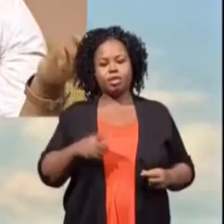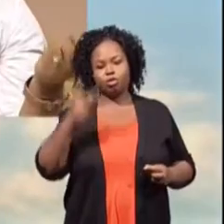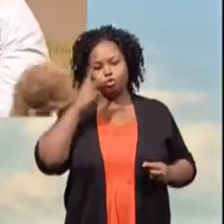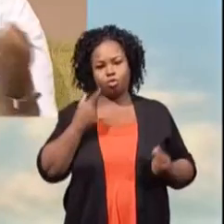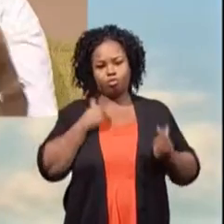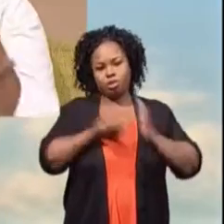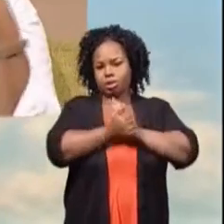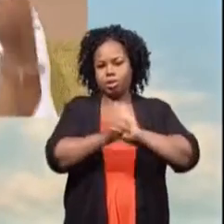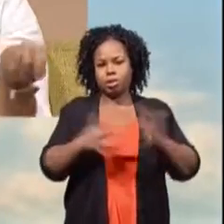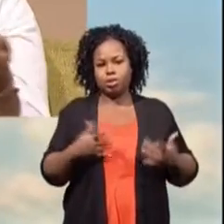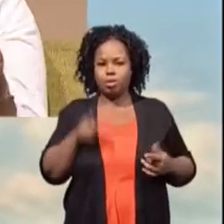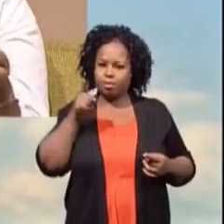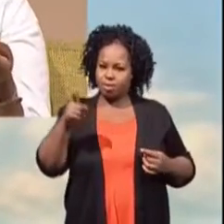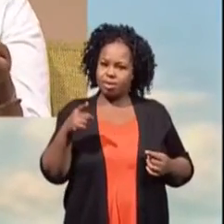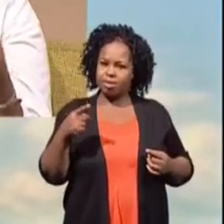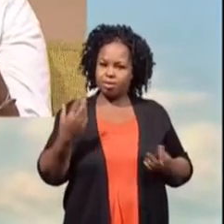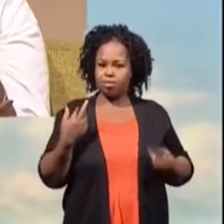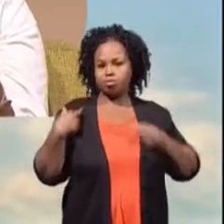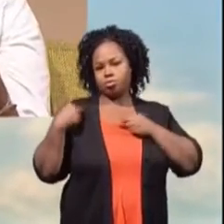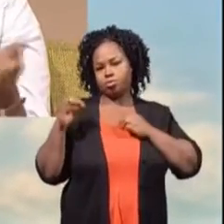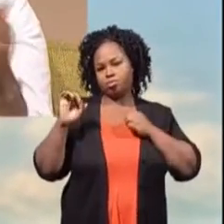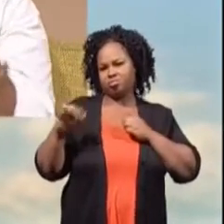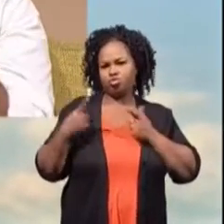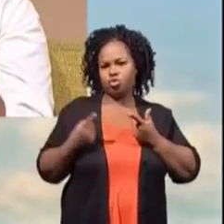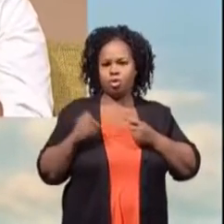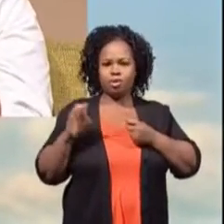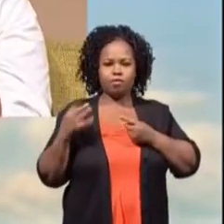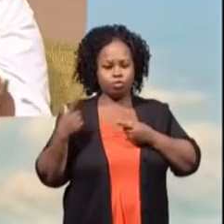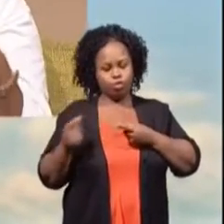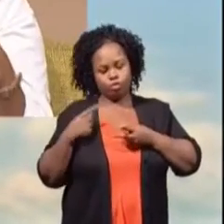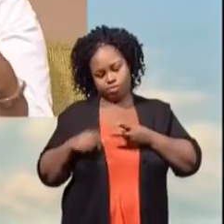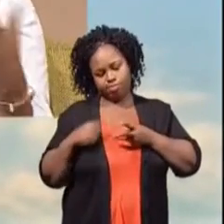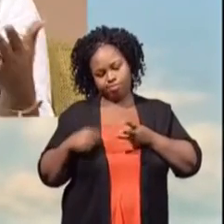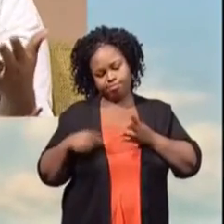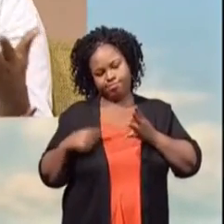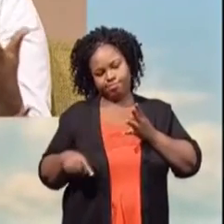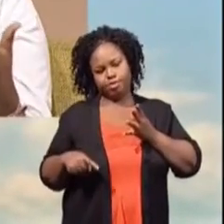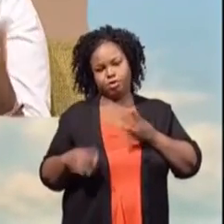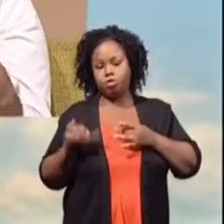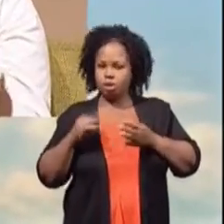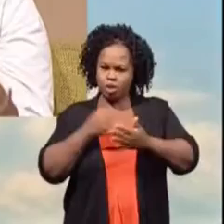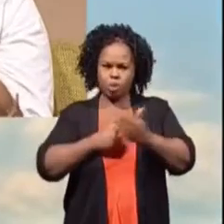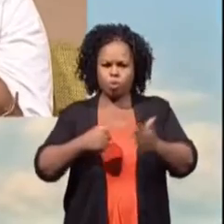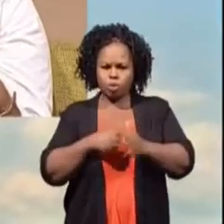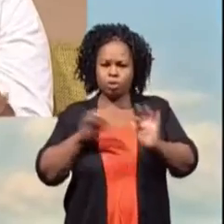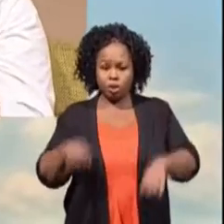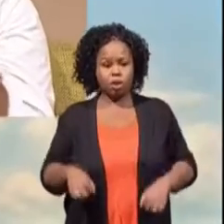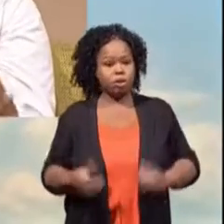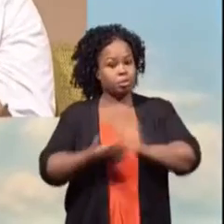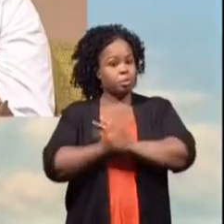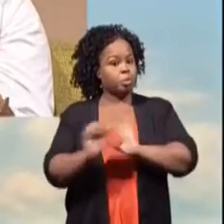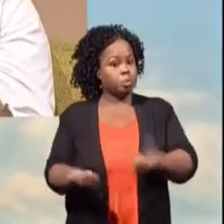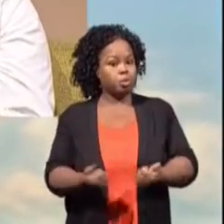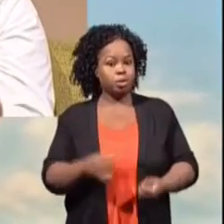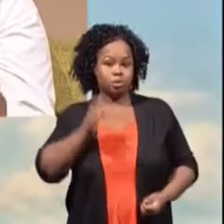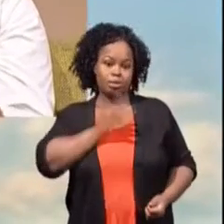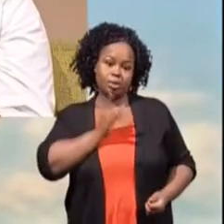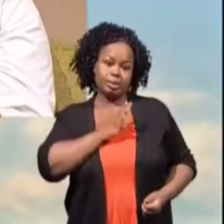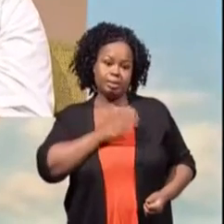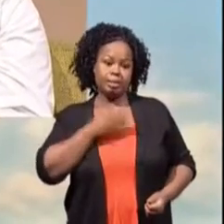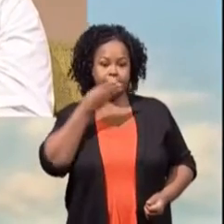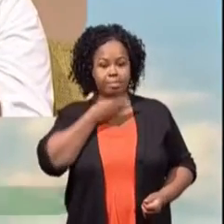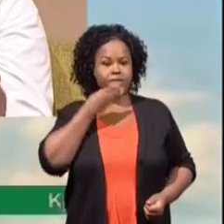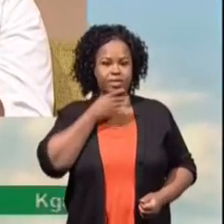So he took it upon himself ukuthi, you know, if you could do 1, 2, 3 sizoba, you know, he still cooks, you know, he's very good at